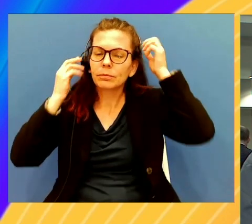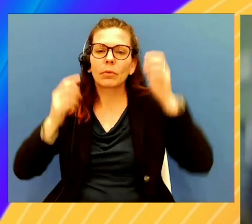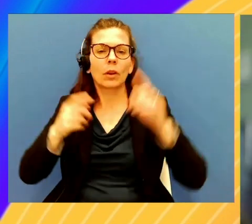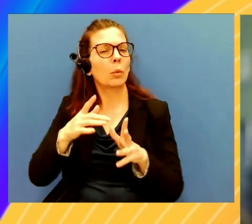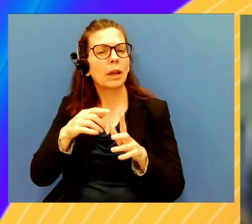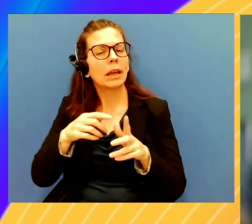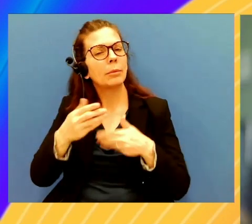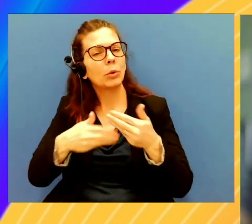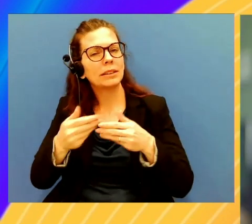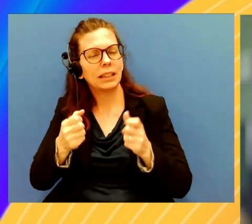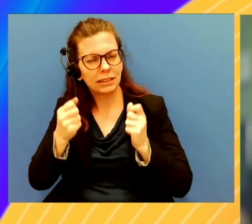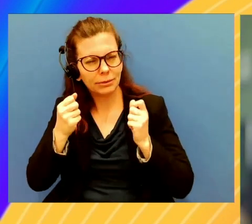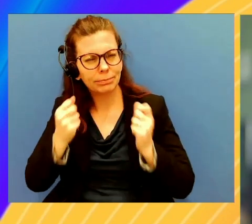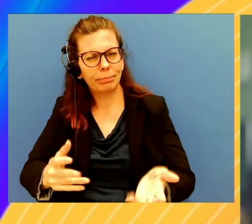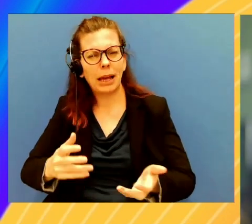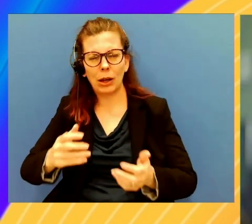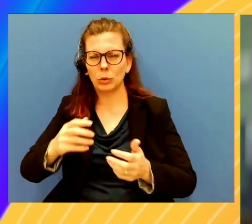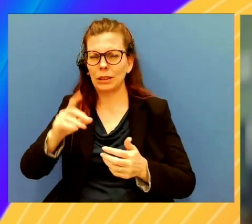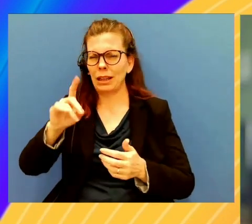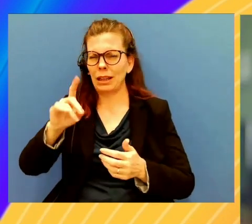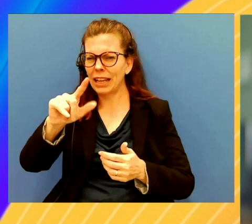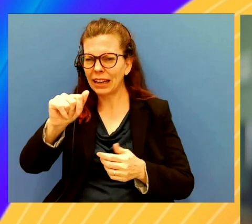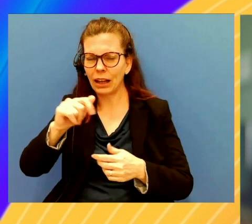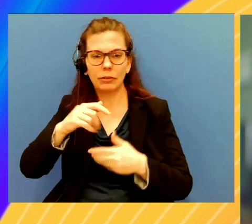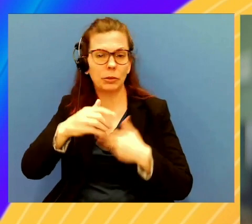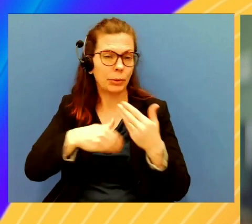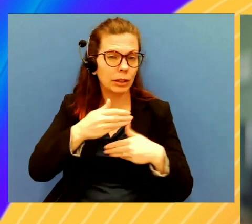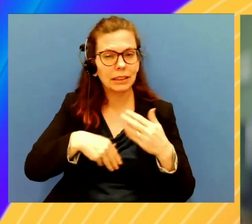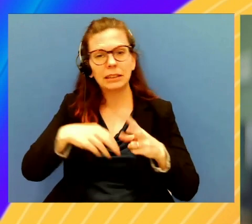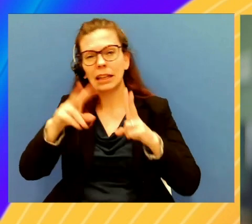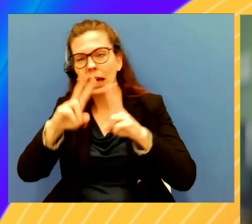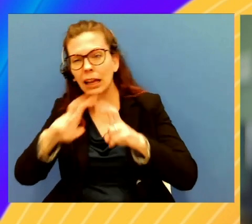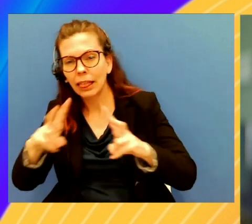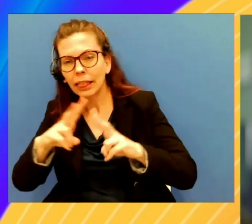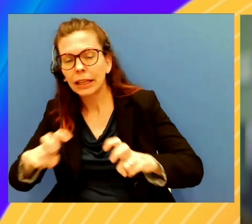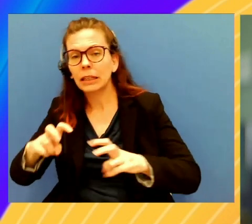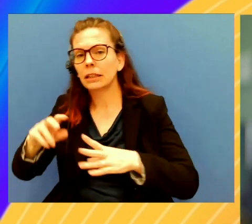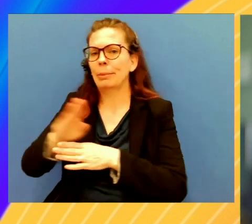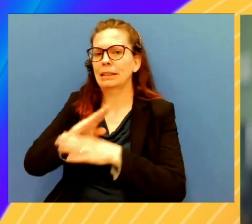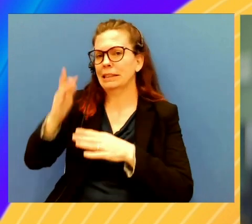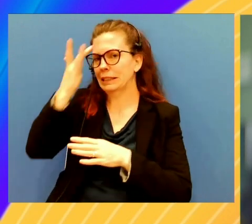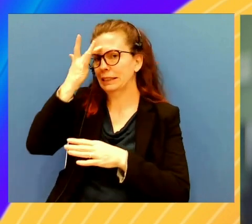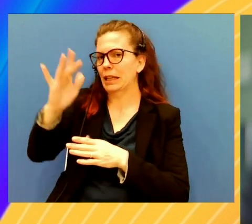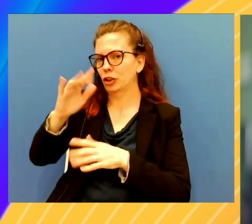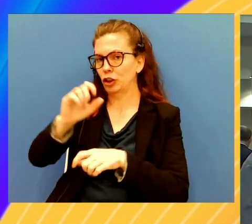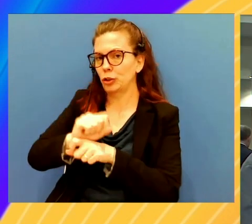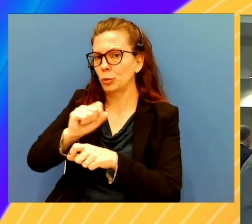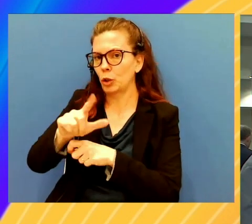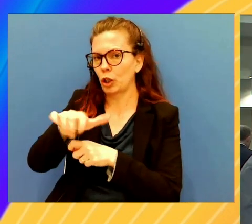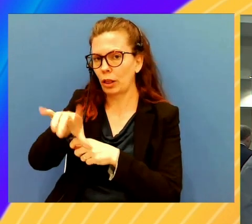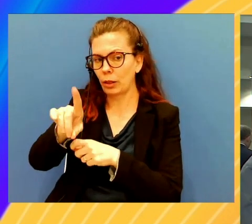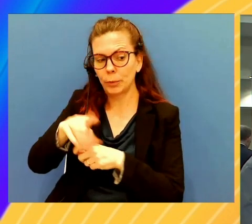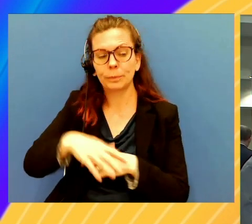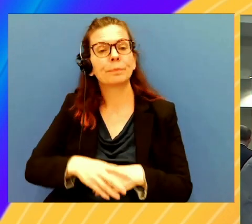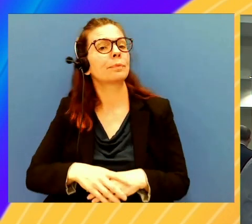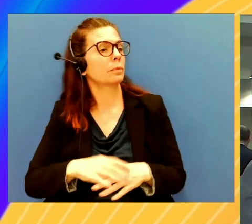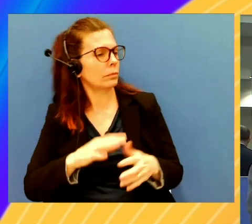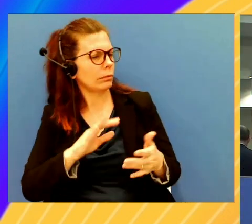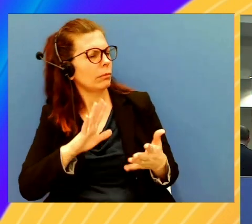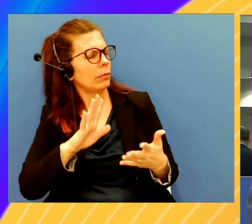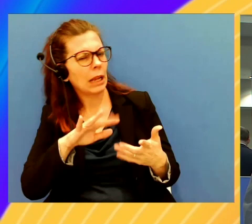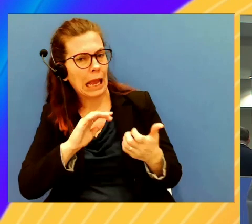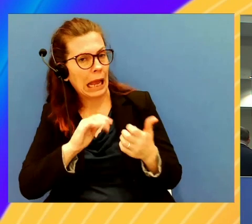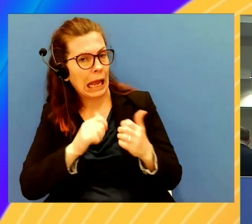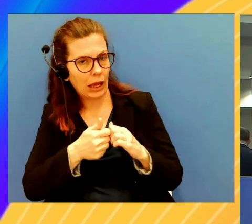data for data processing, data analytics, and business intelligence workloads. So how would